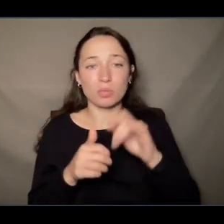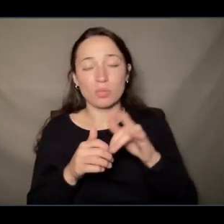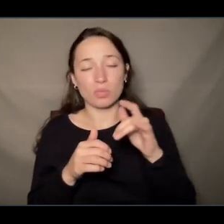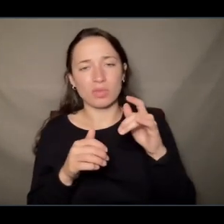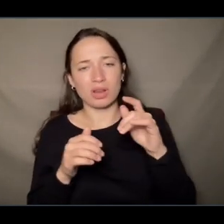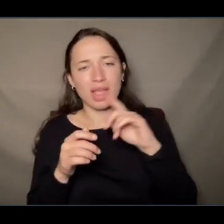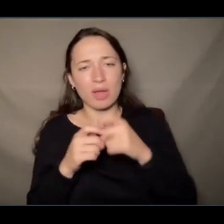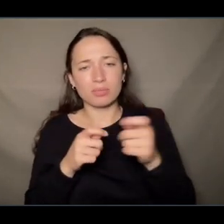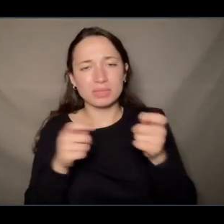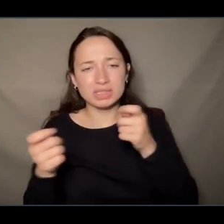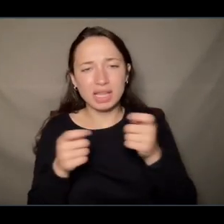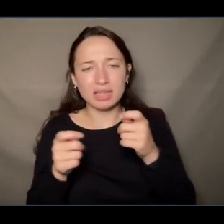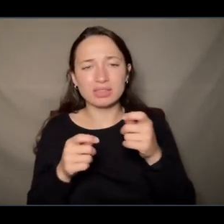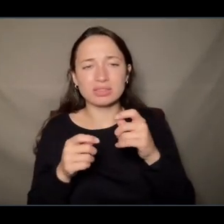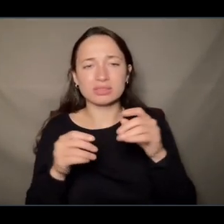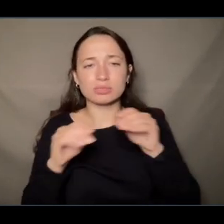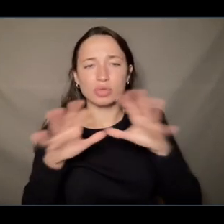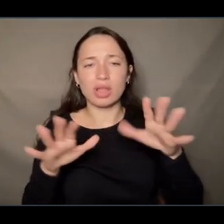to mitigate the